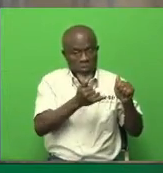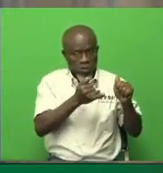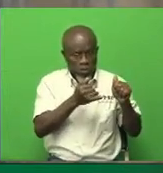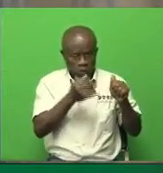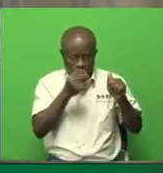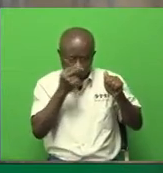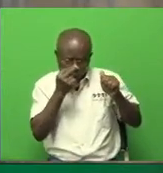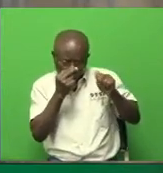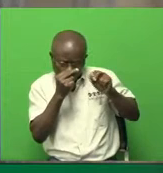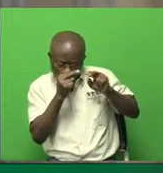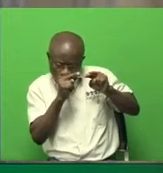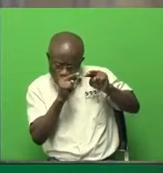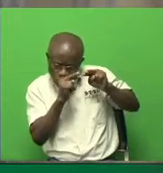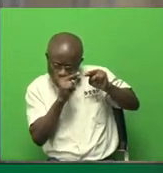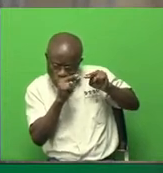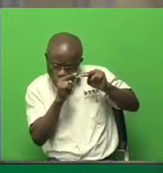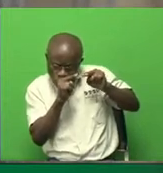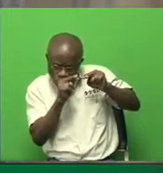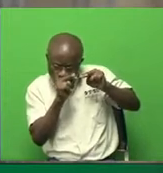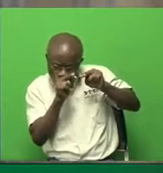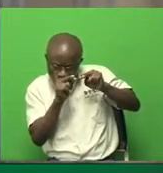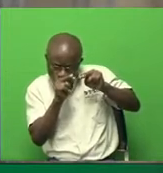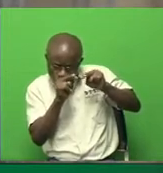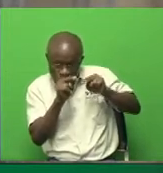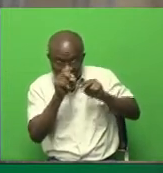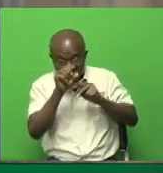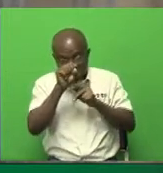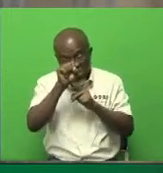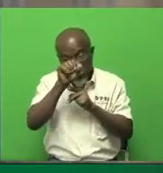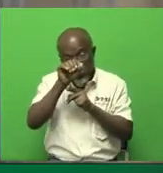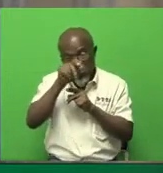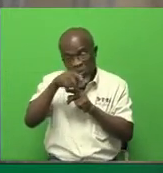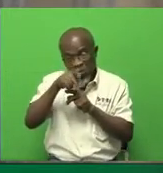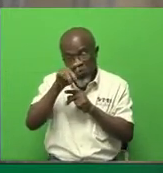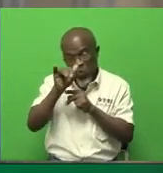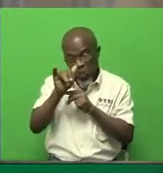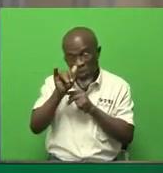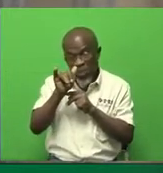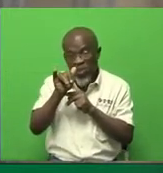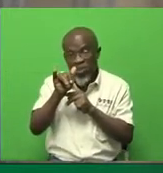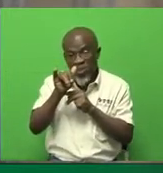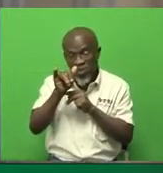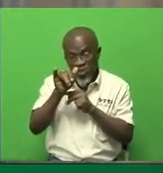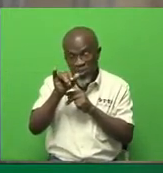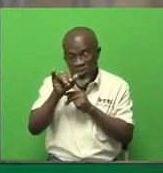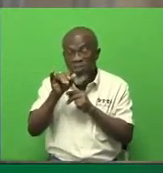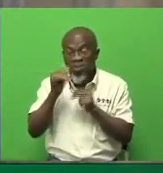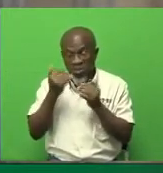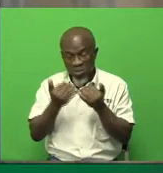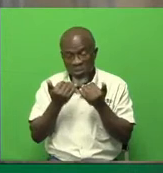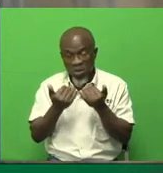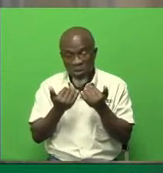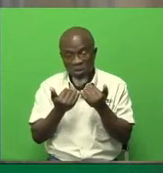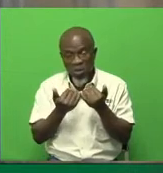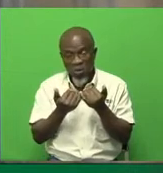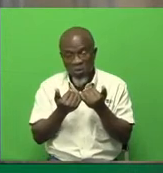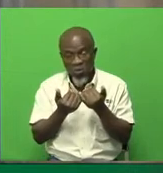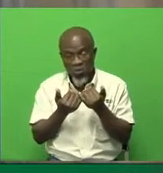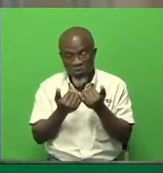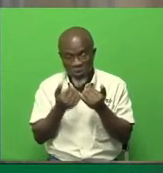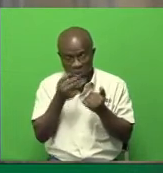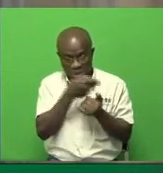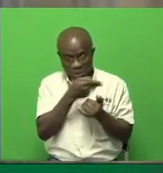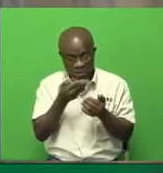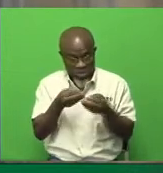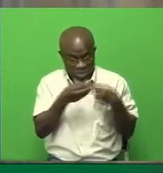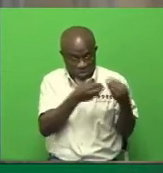I am told today by a gentleman that they have evidence they have evidence on on paper documents that